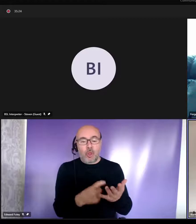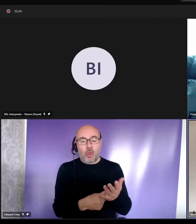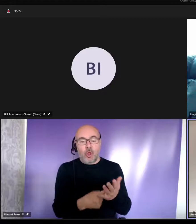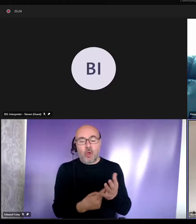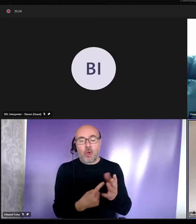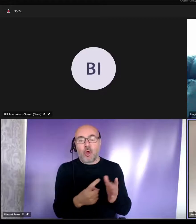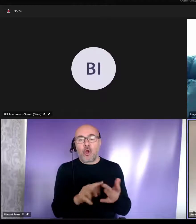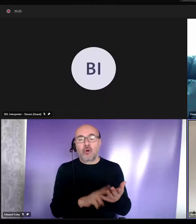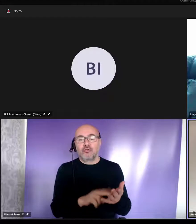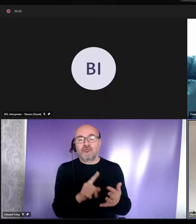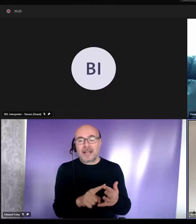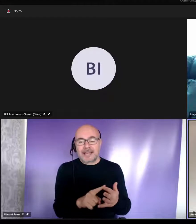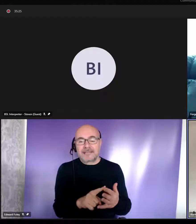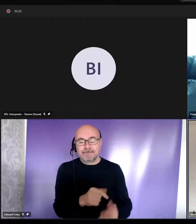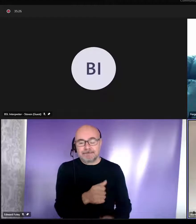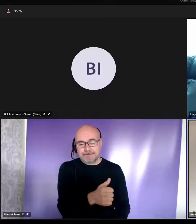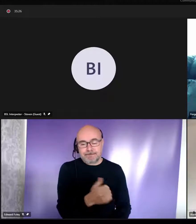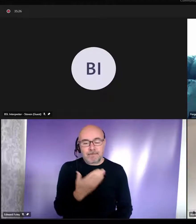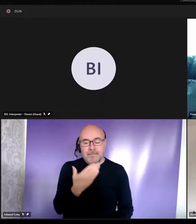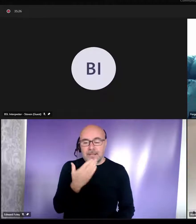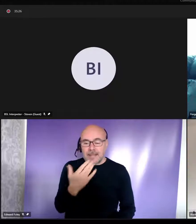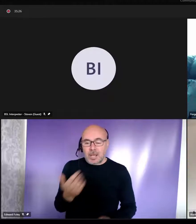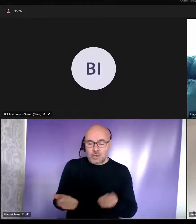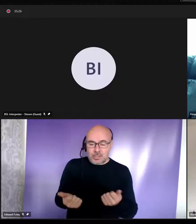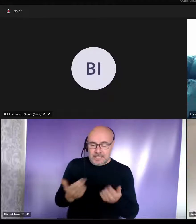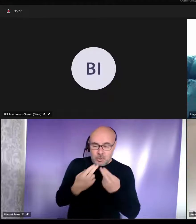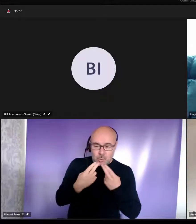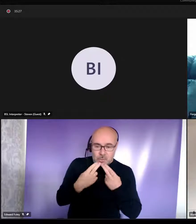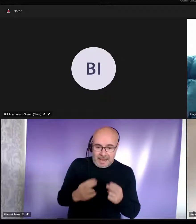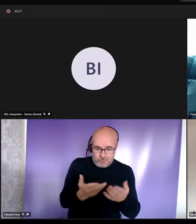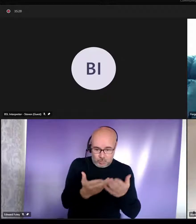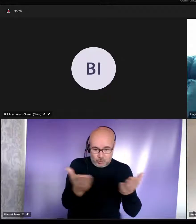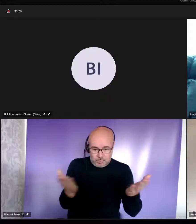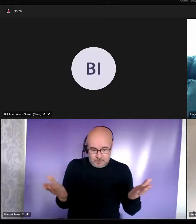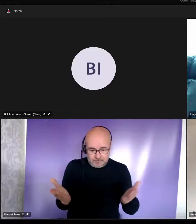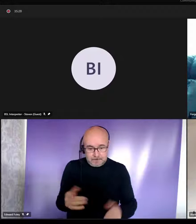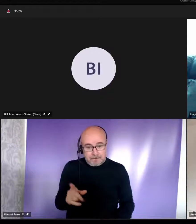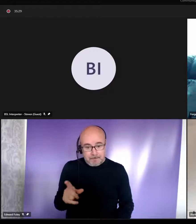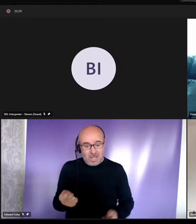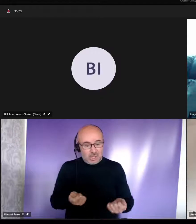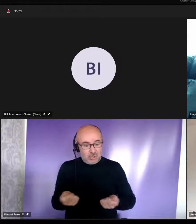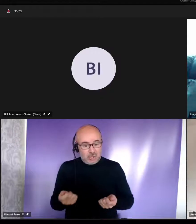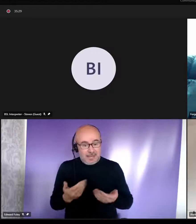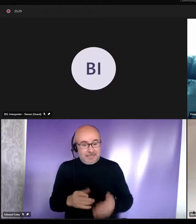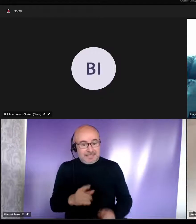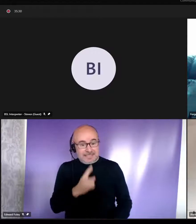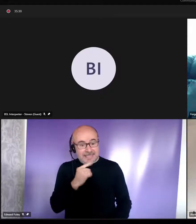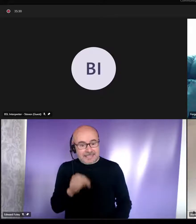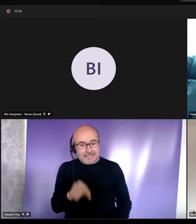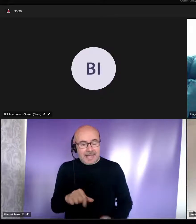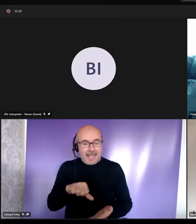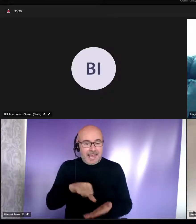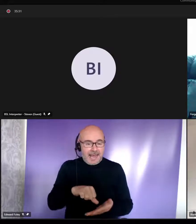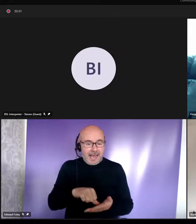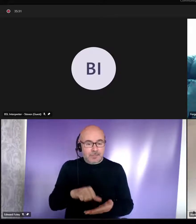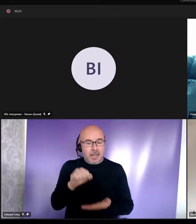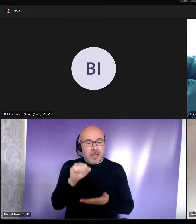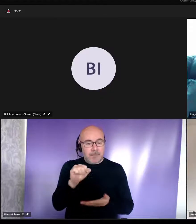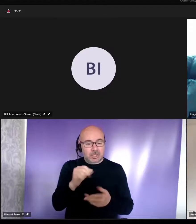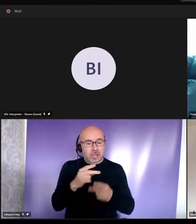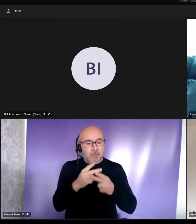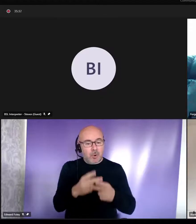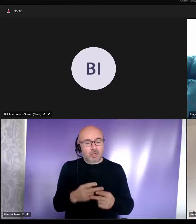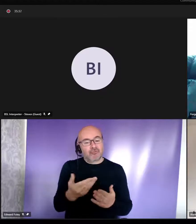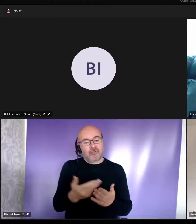Lorraine? That's great. Thanks, Chair. Good afternoon, committee. As the Chair said, this is the Capital Budget Monitoring Report on page 23, and